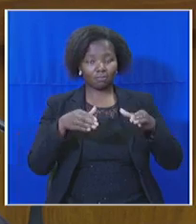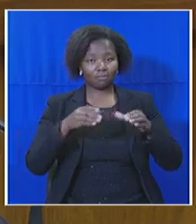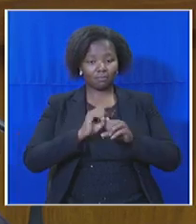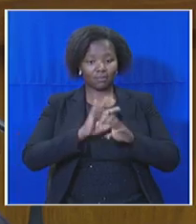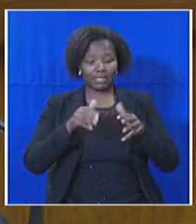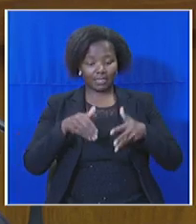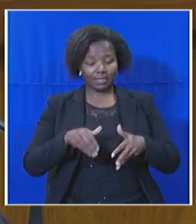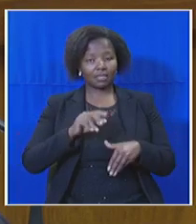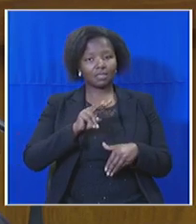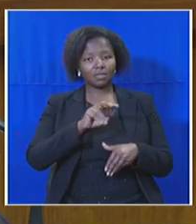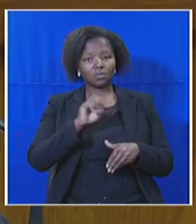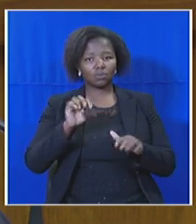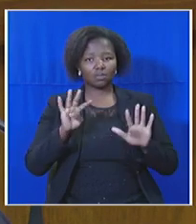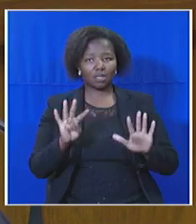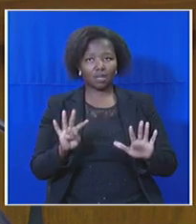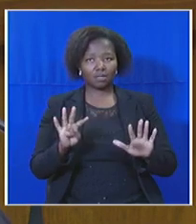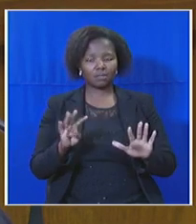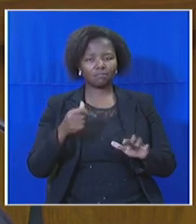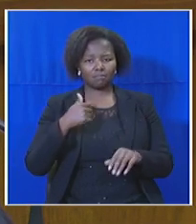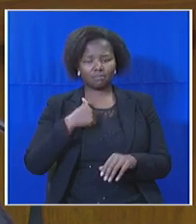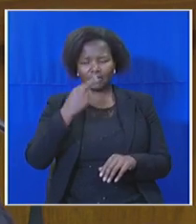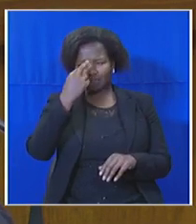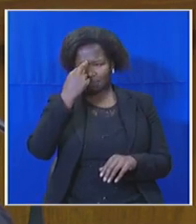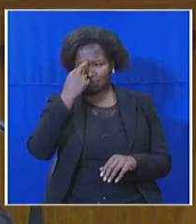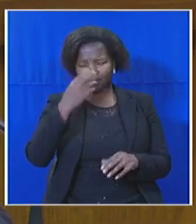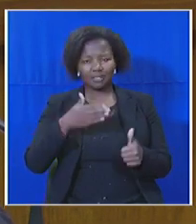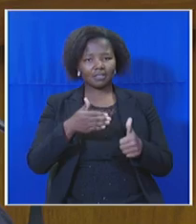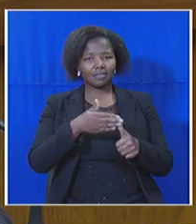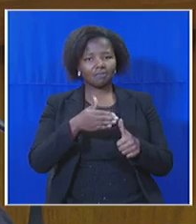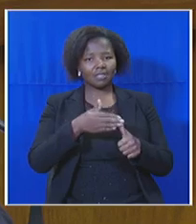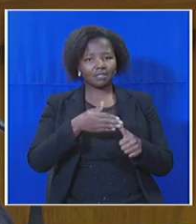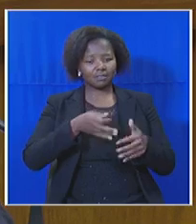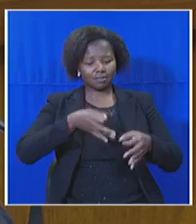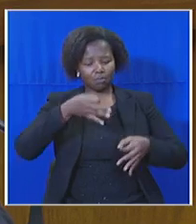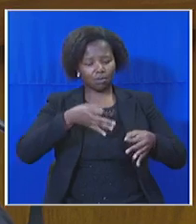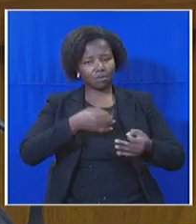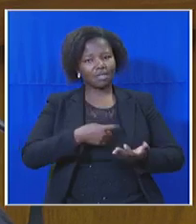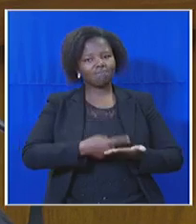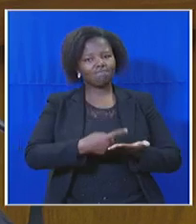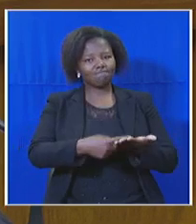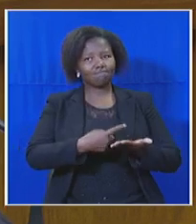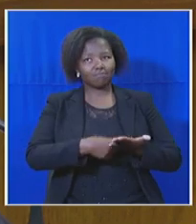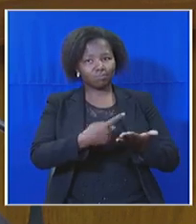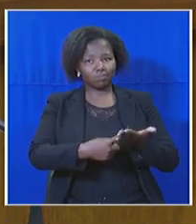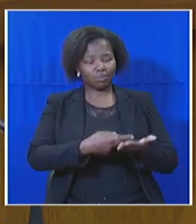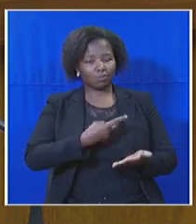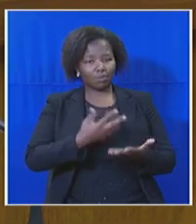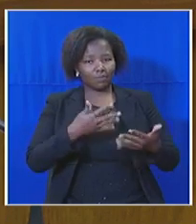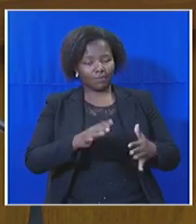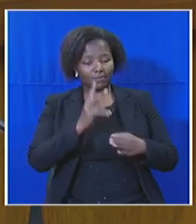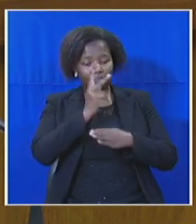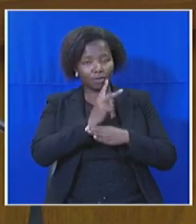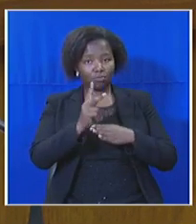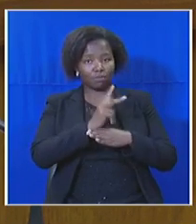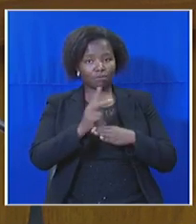2009. I vividly remember our first political engagement where we had to prepare our first budget